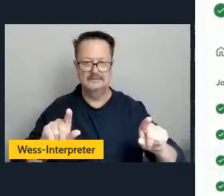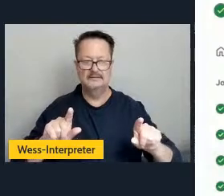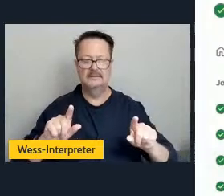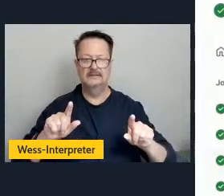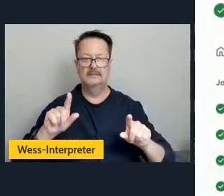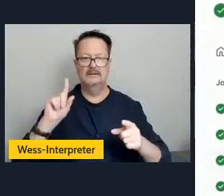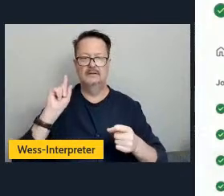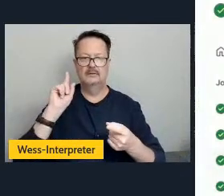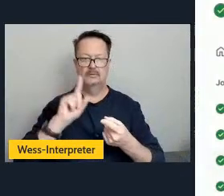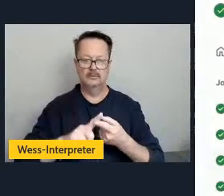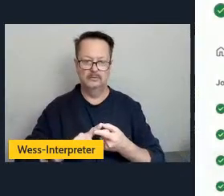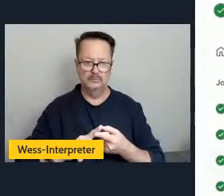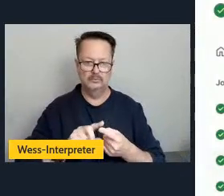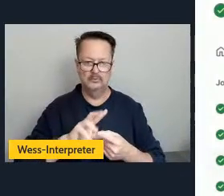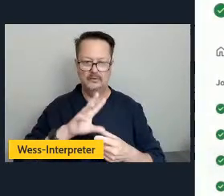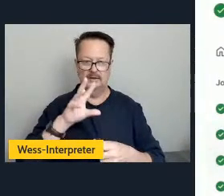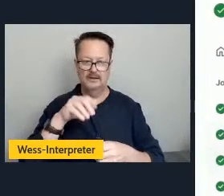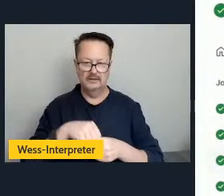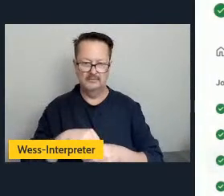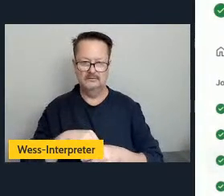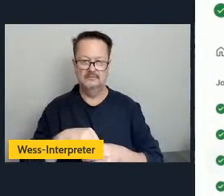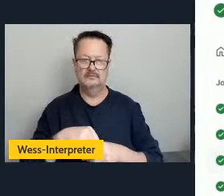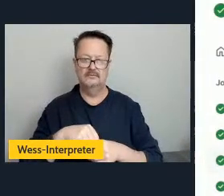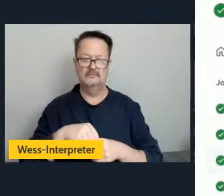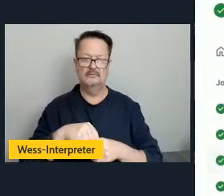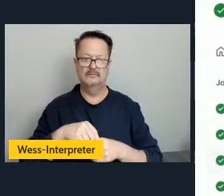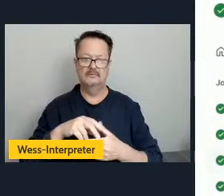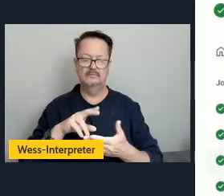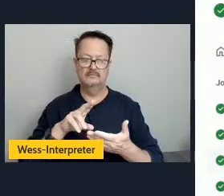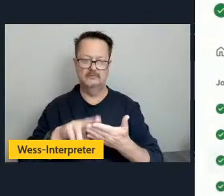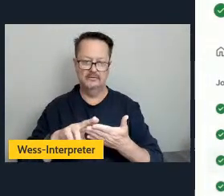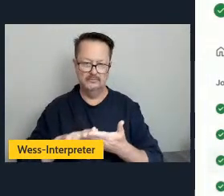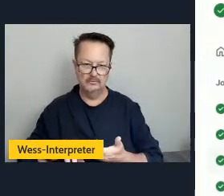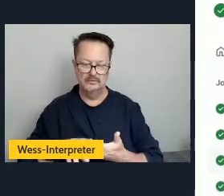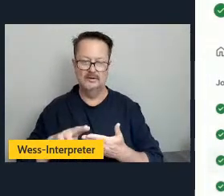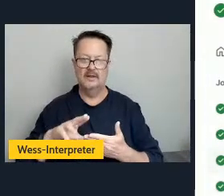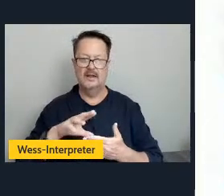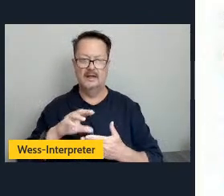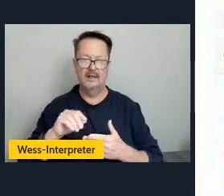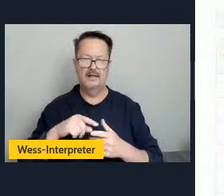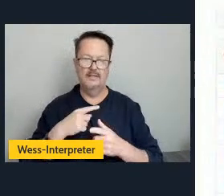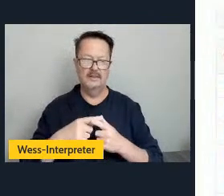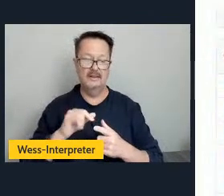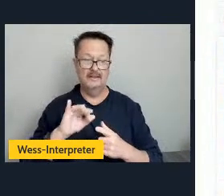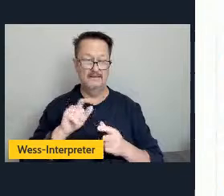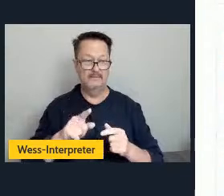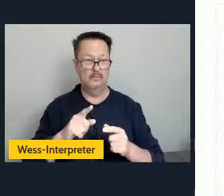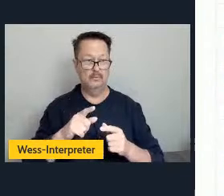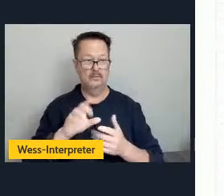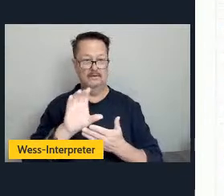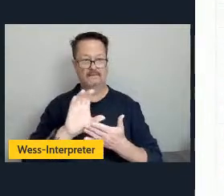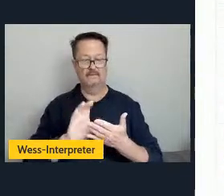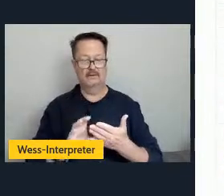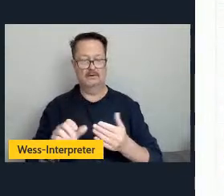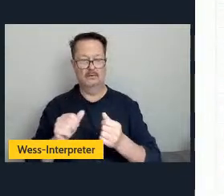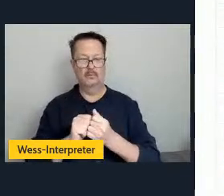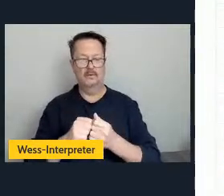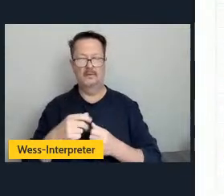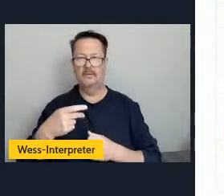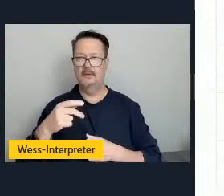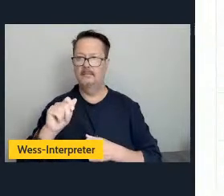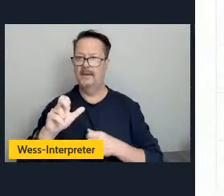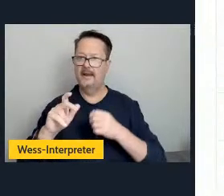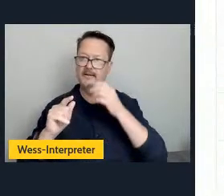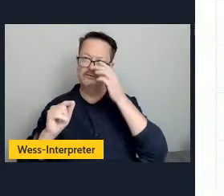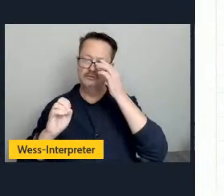the internal registry, to npm, Maven, and Nugget. And if you configure it with GitHub packages, you can see the packages here that